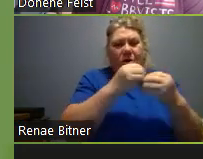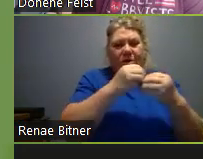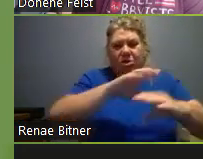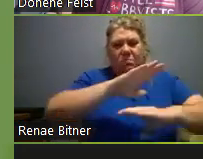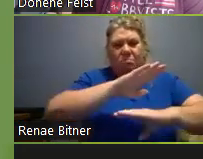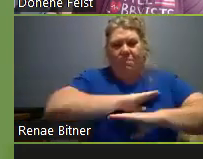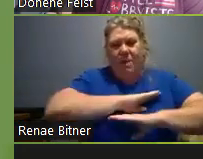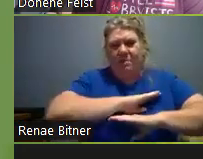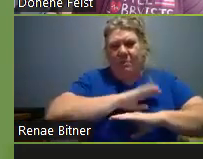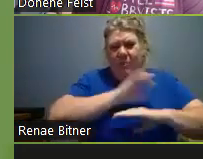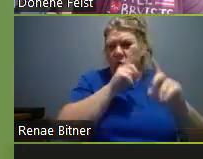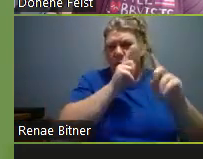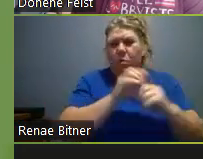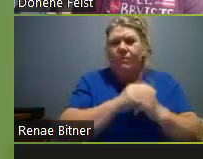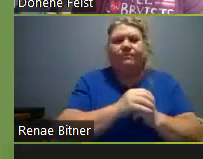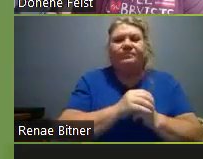that goal.